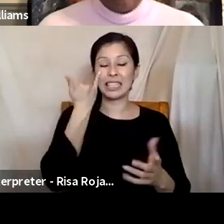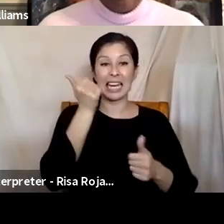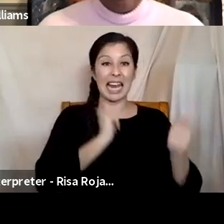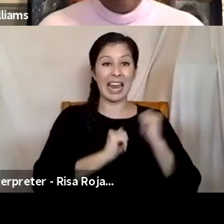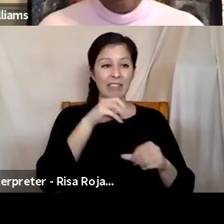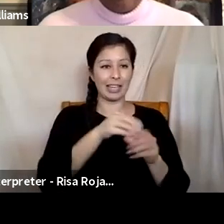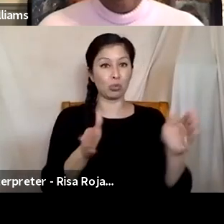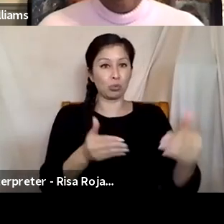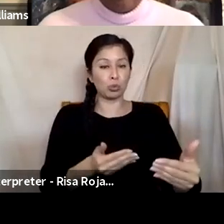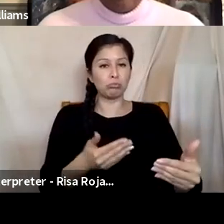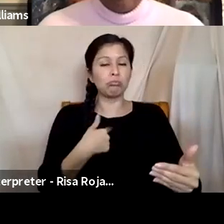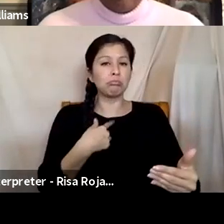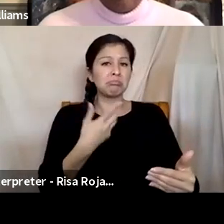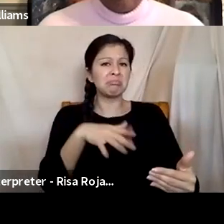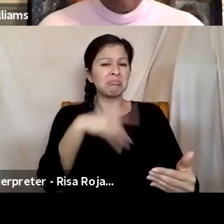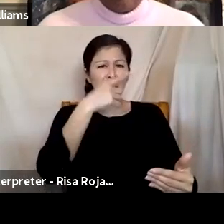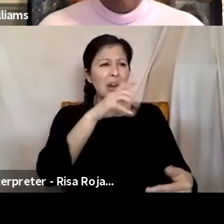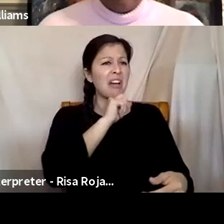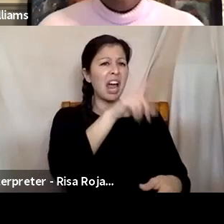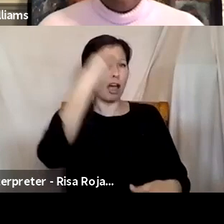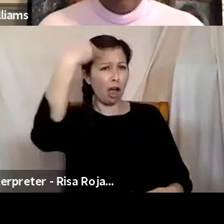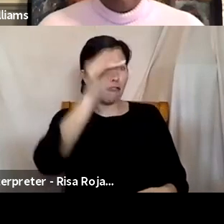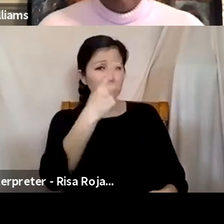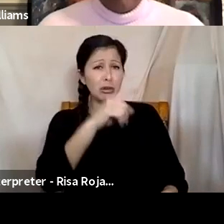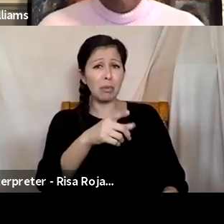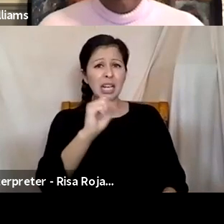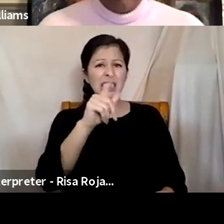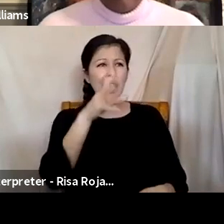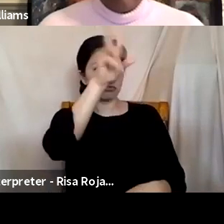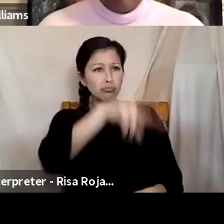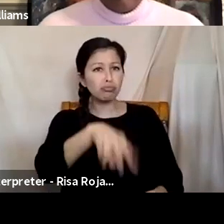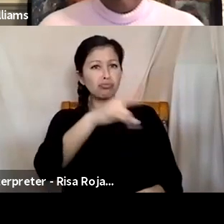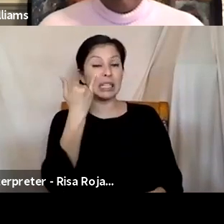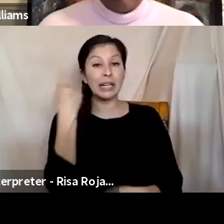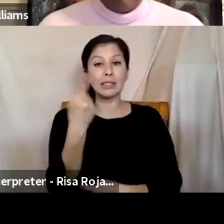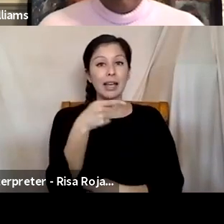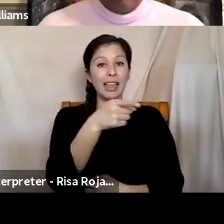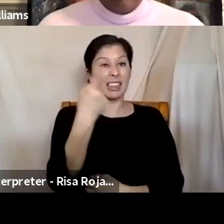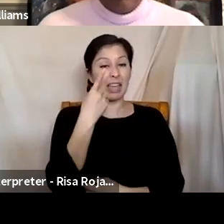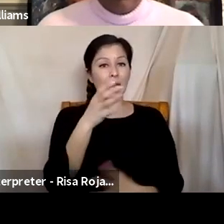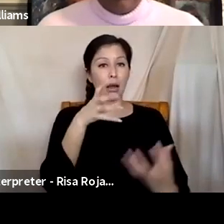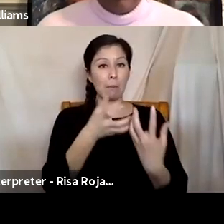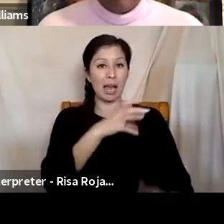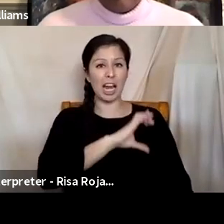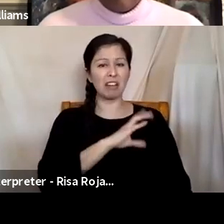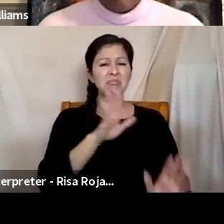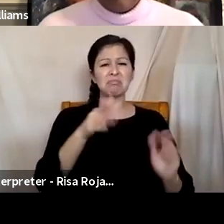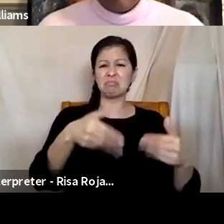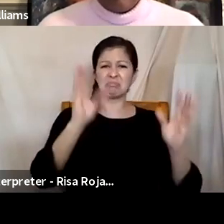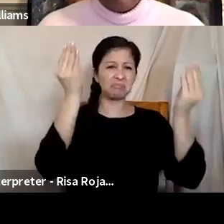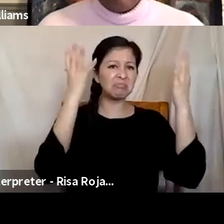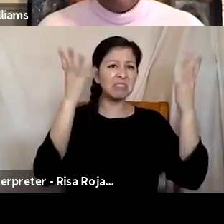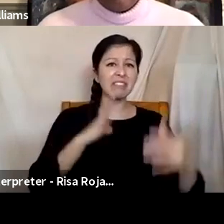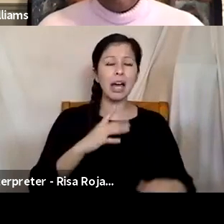the room, I would say, oh, could you take off your hat? Let's slate you. If it's something they think is character, it can go back on.